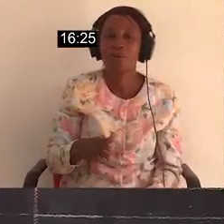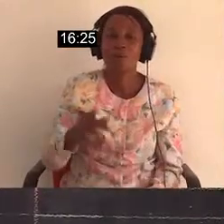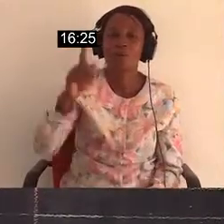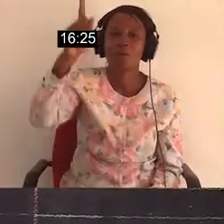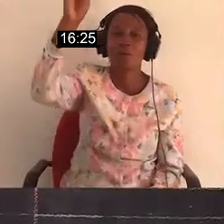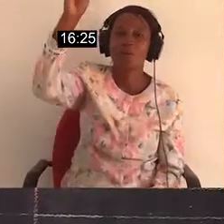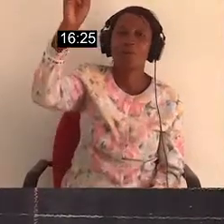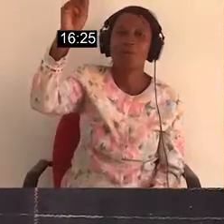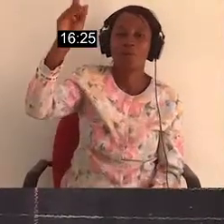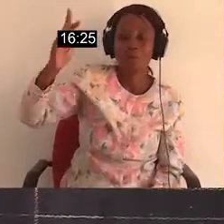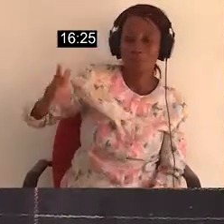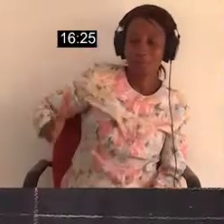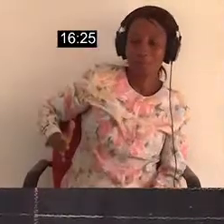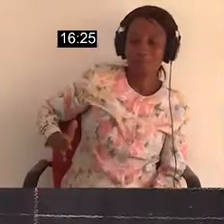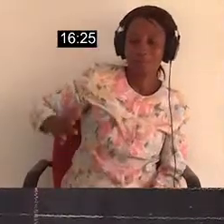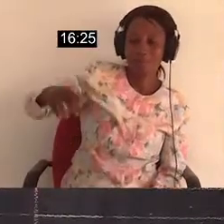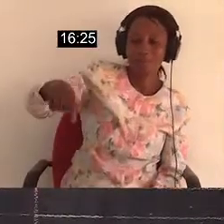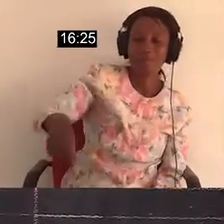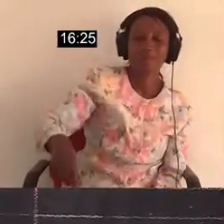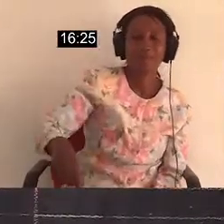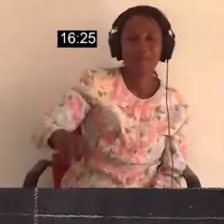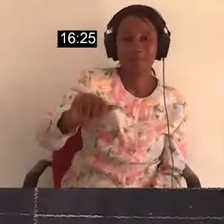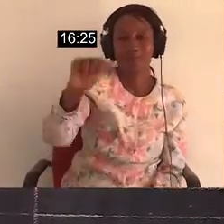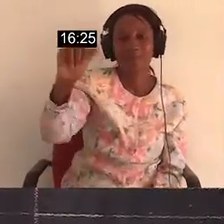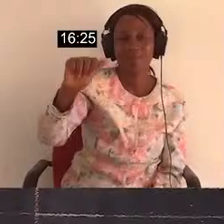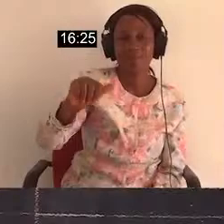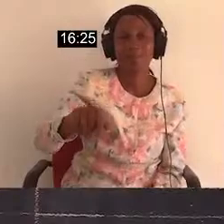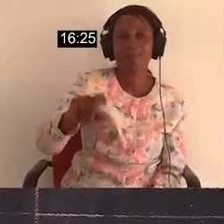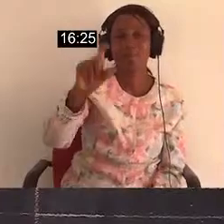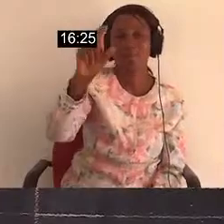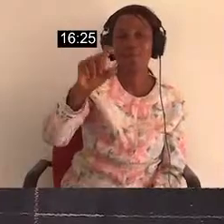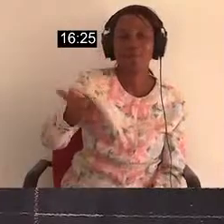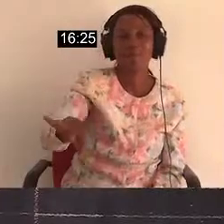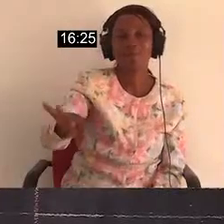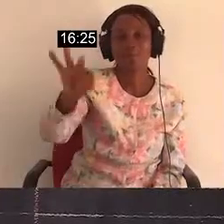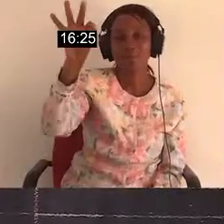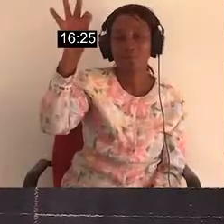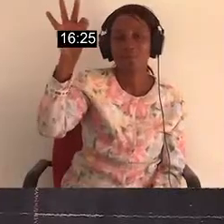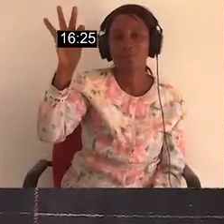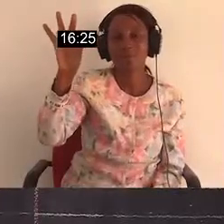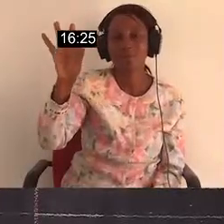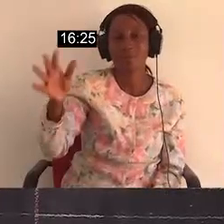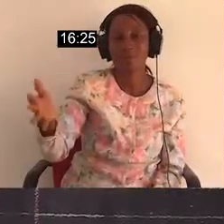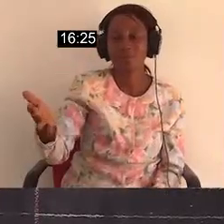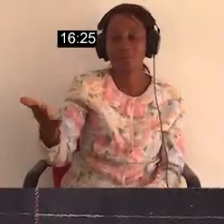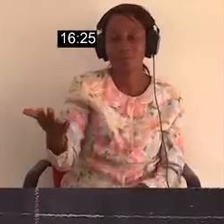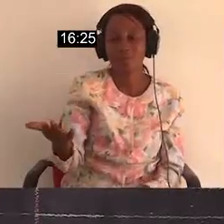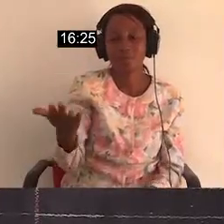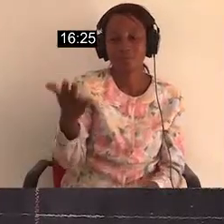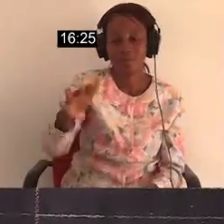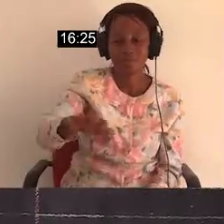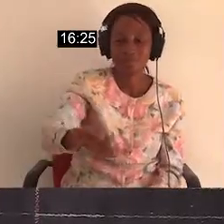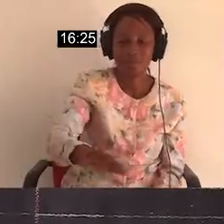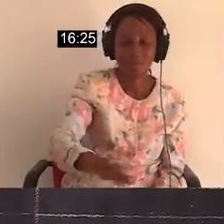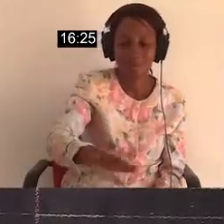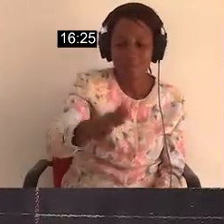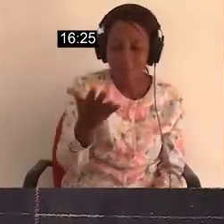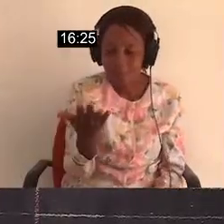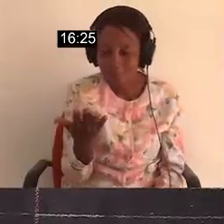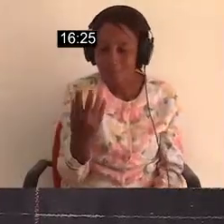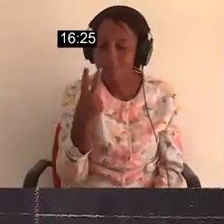down. Any word card you pick, turn it, look at the